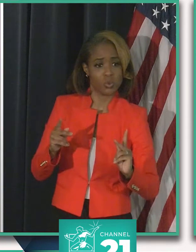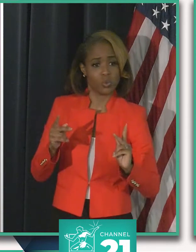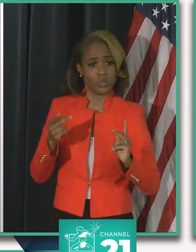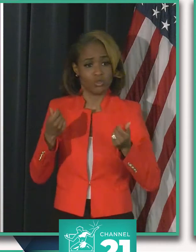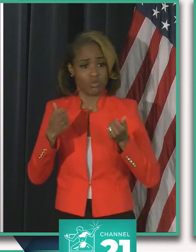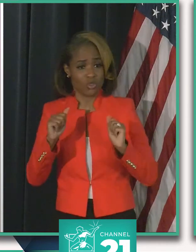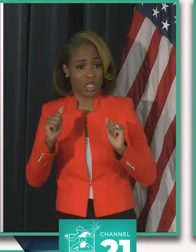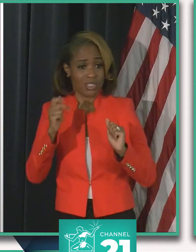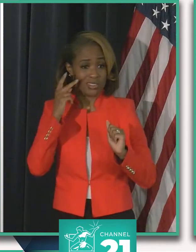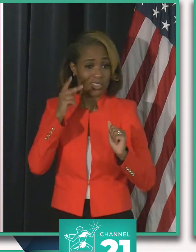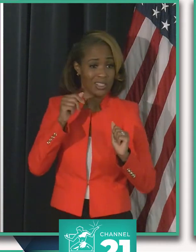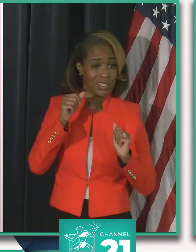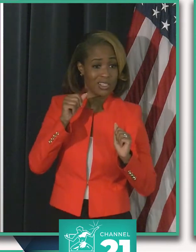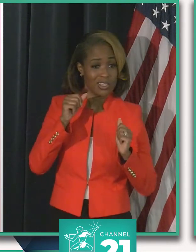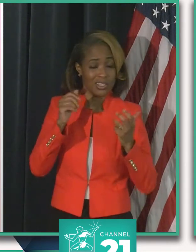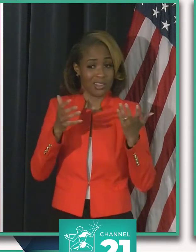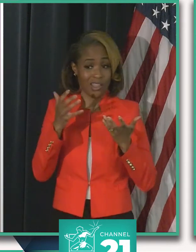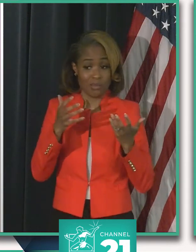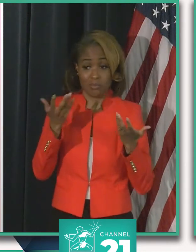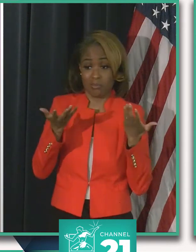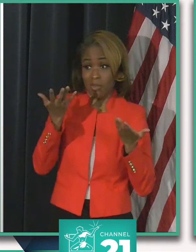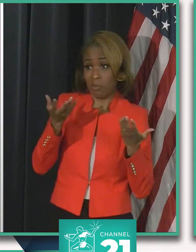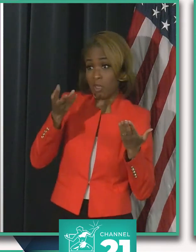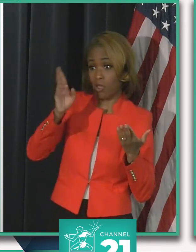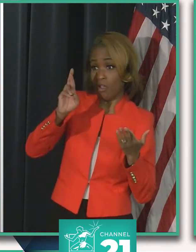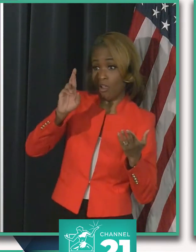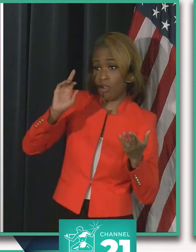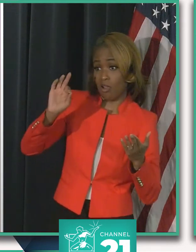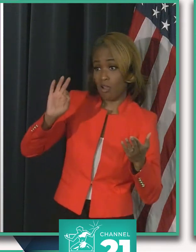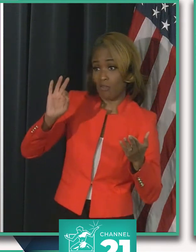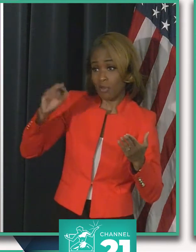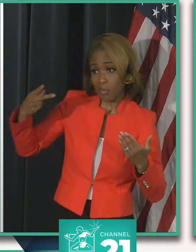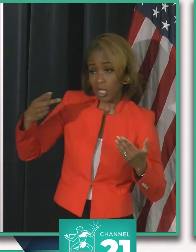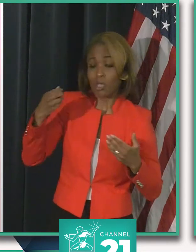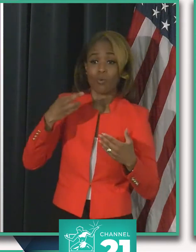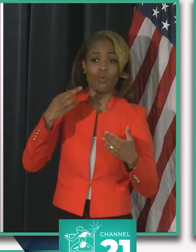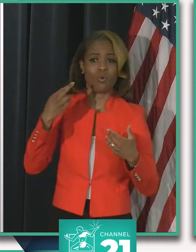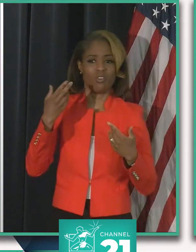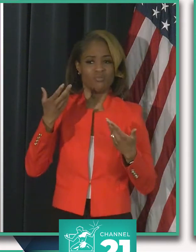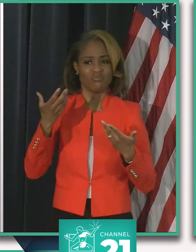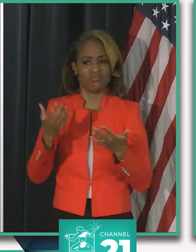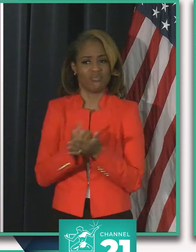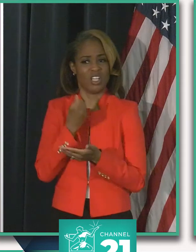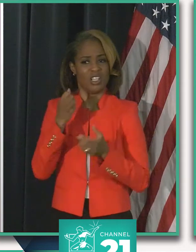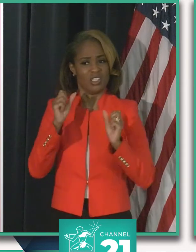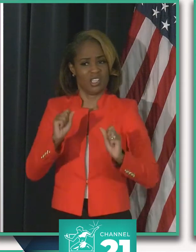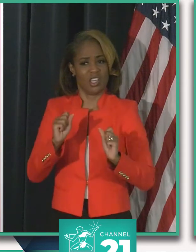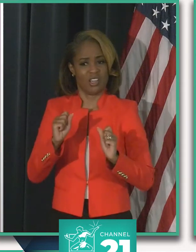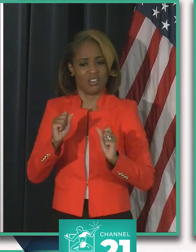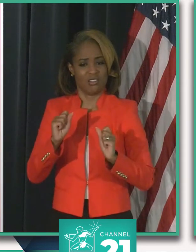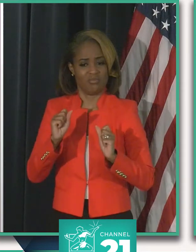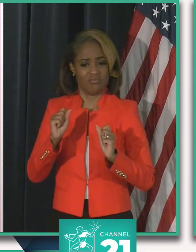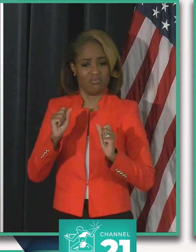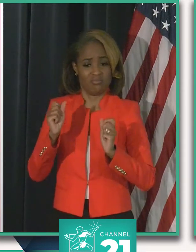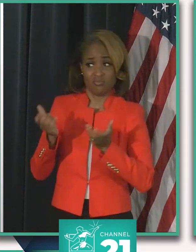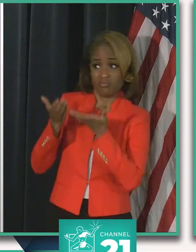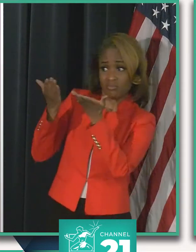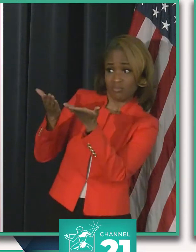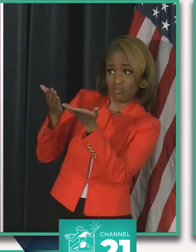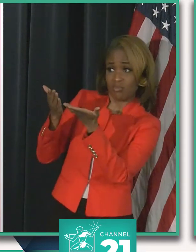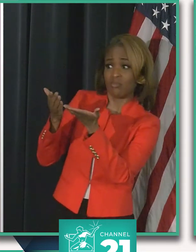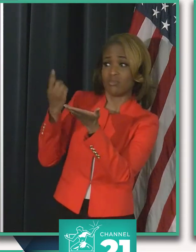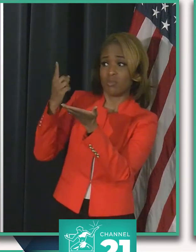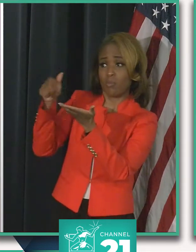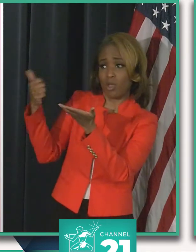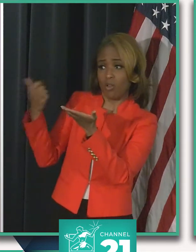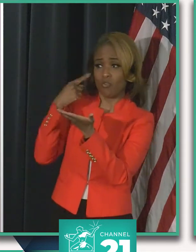something else. So there's some kind of maybe like RFP or something, or at least the chance to get an alternative proposal in front of the city for something that I